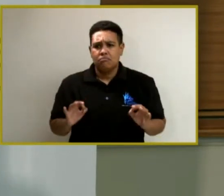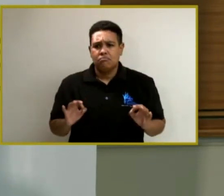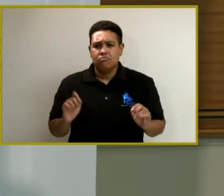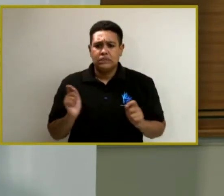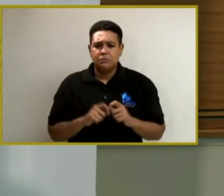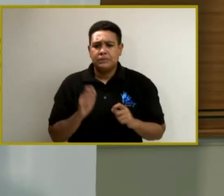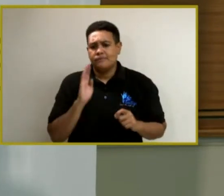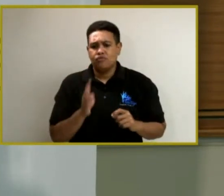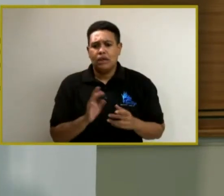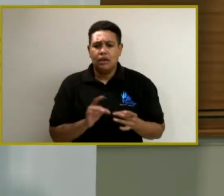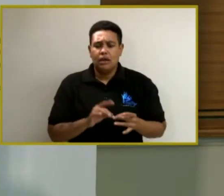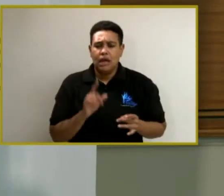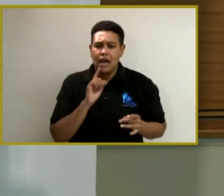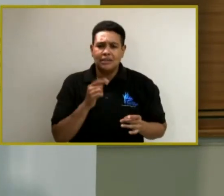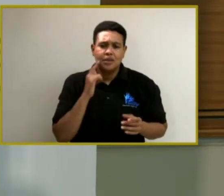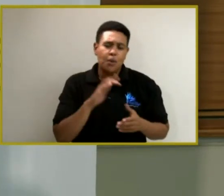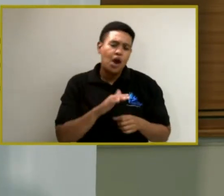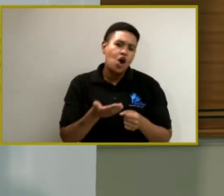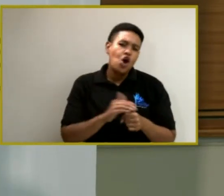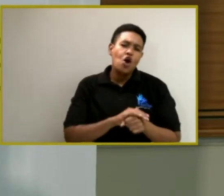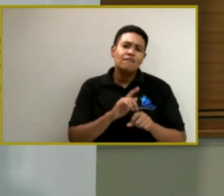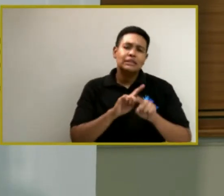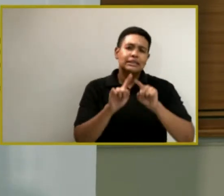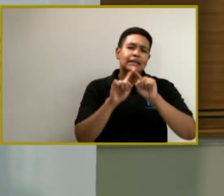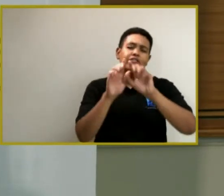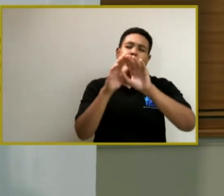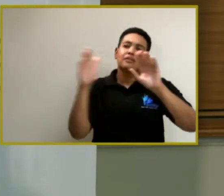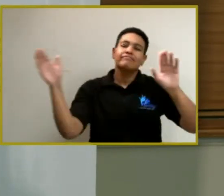specific because they cover various